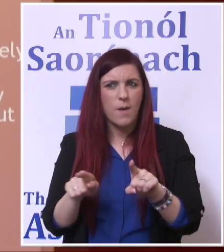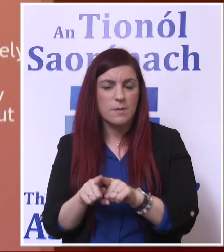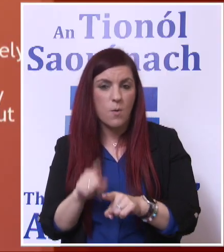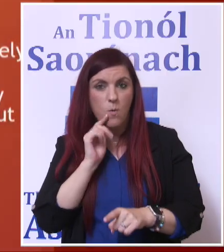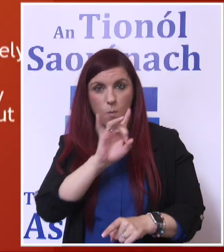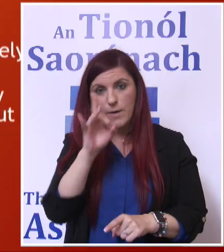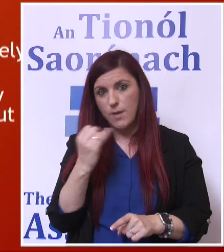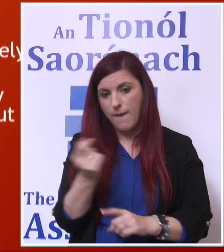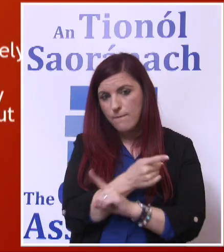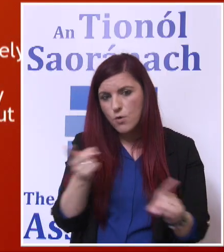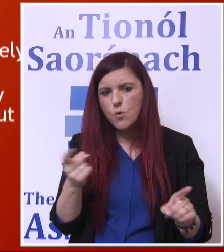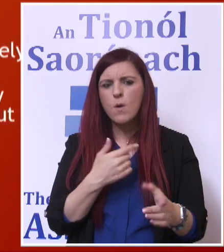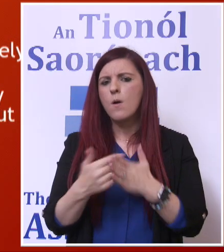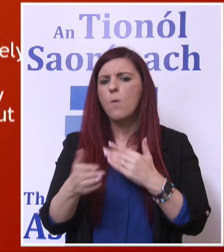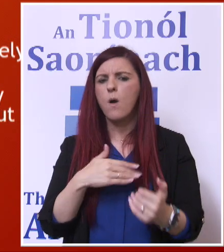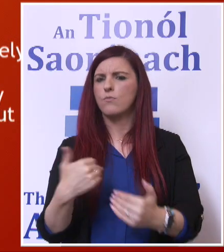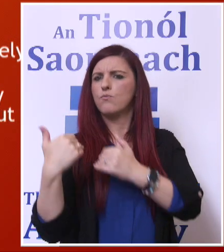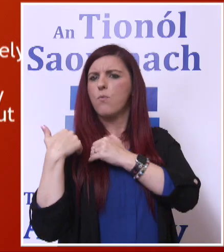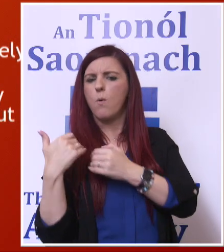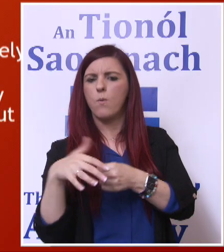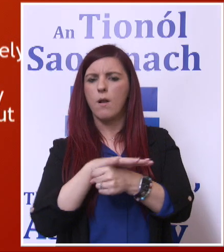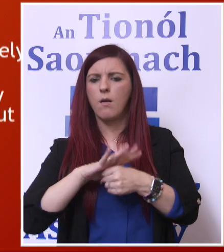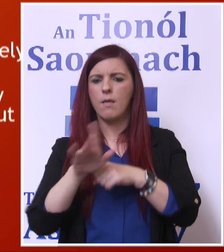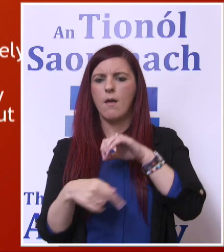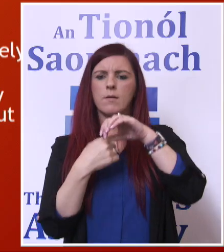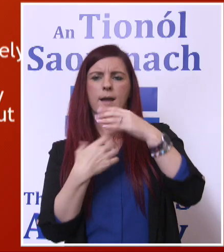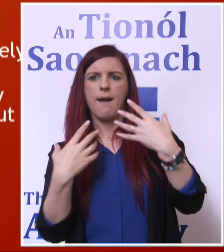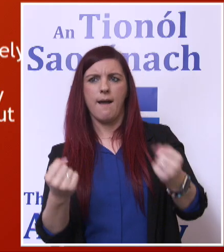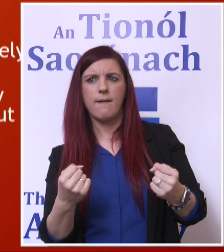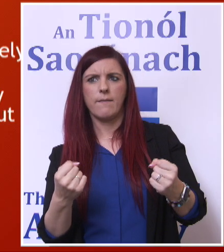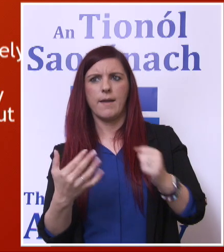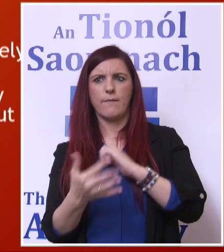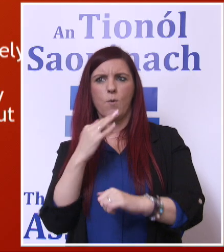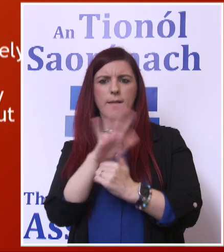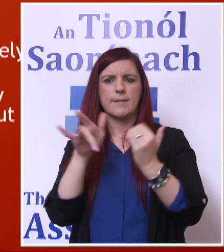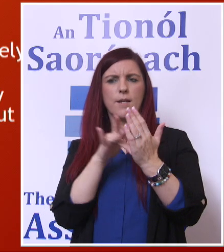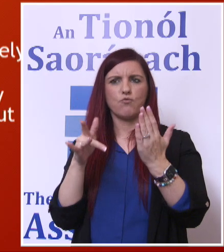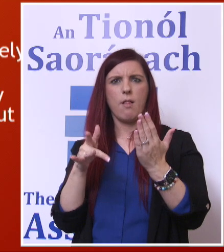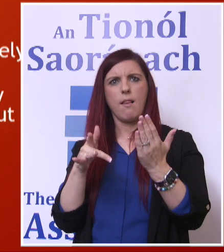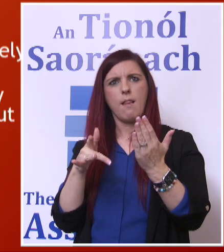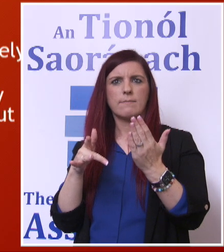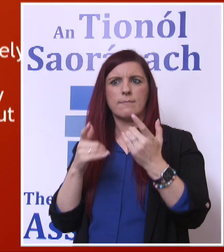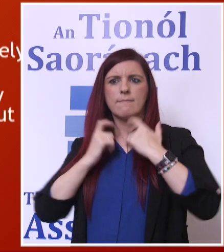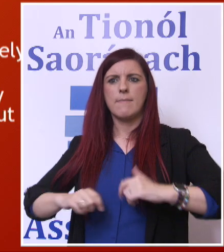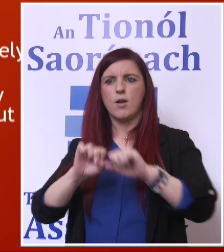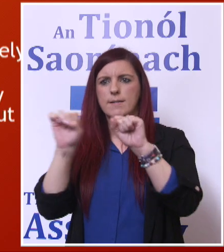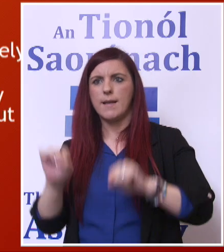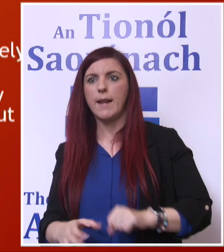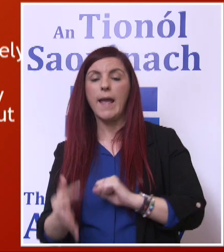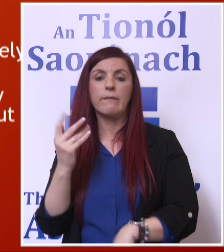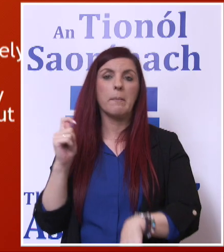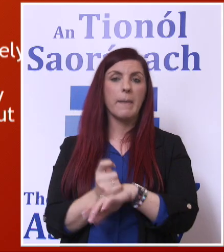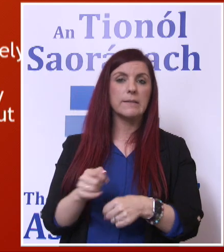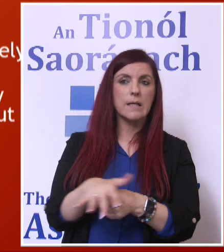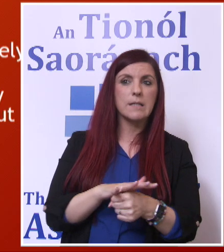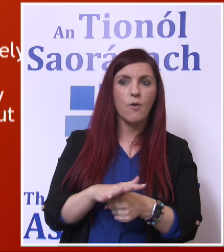to you is, what role would the local authorities play under a centralised mayoral system? I mean, in a best case scenario, all